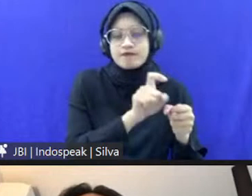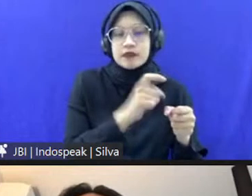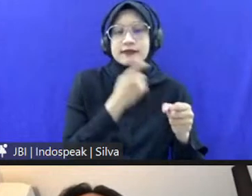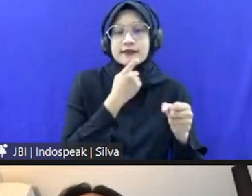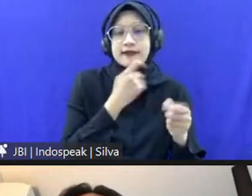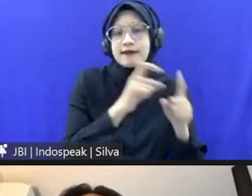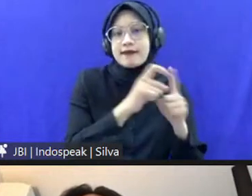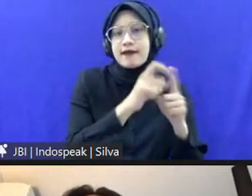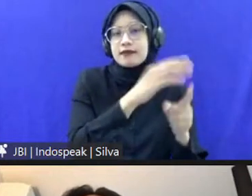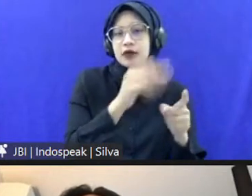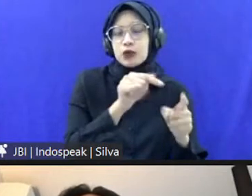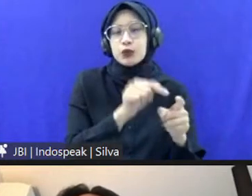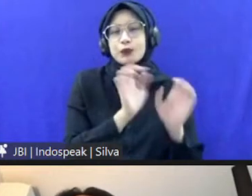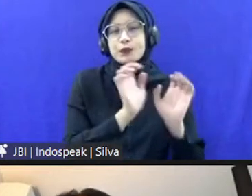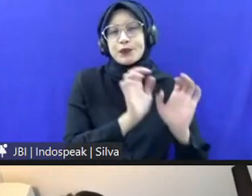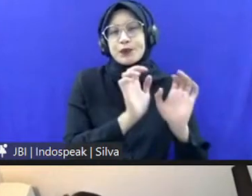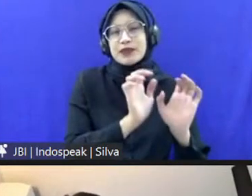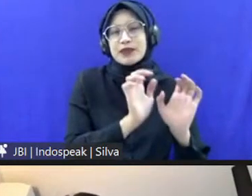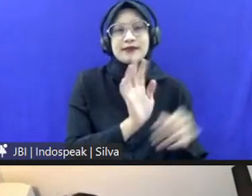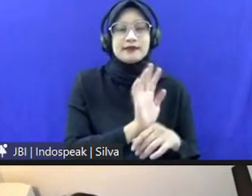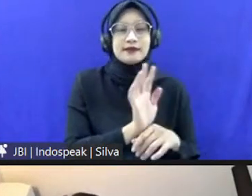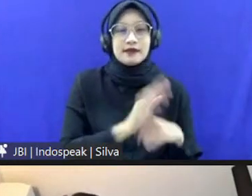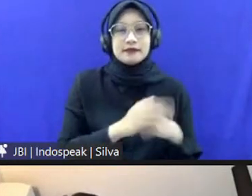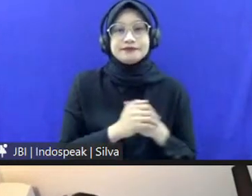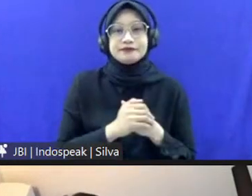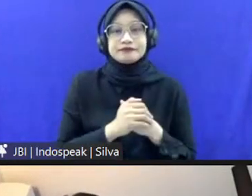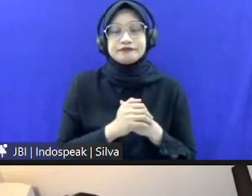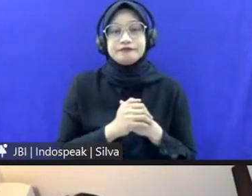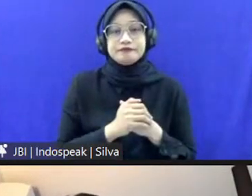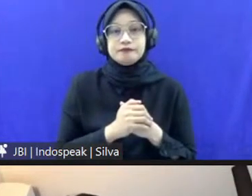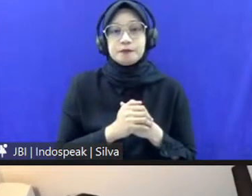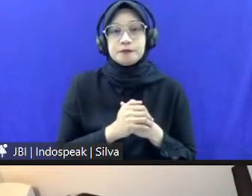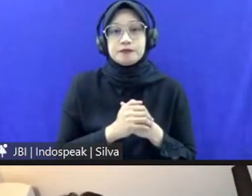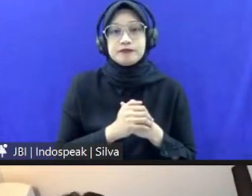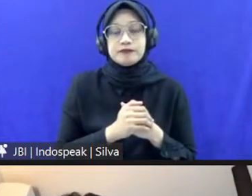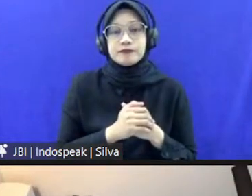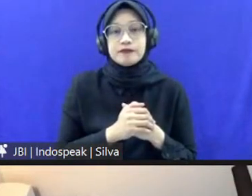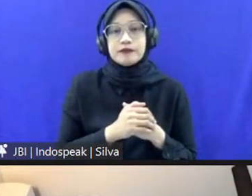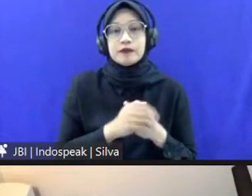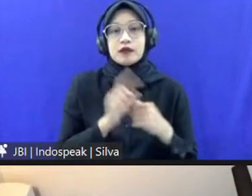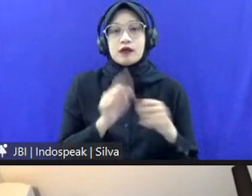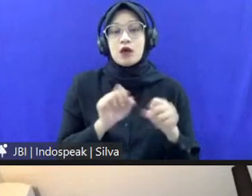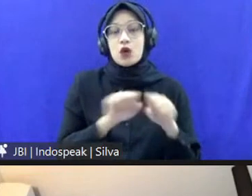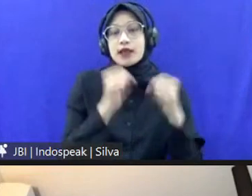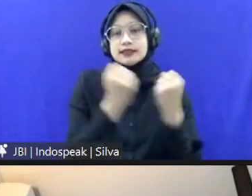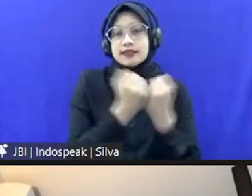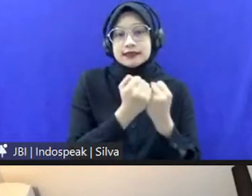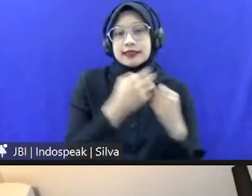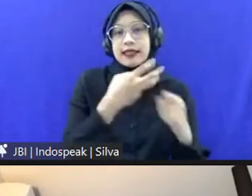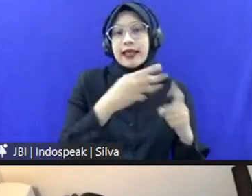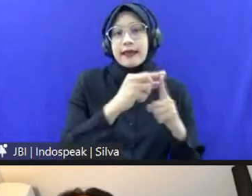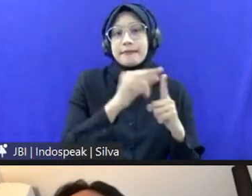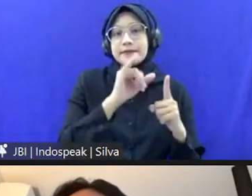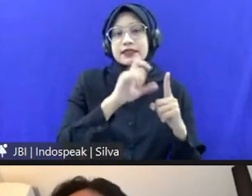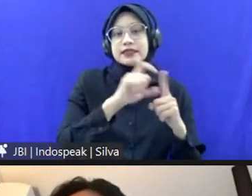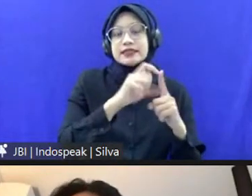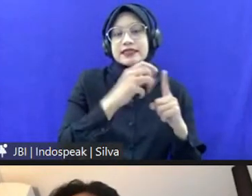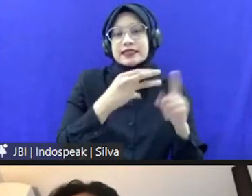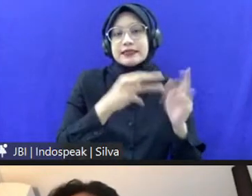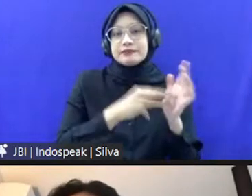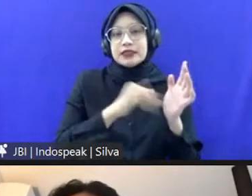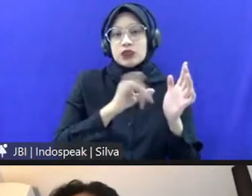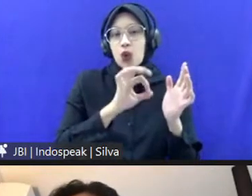Jaringan Epidemiologi Nasional and also the various medical